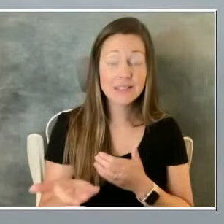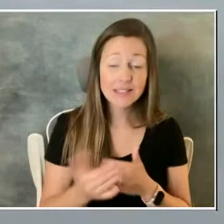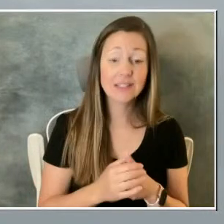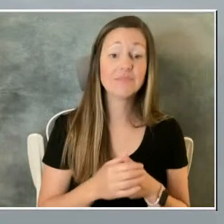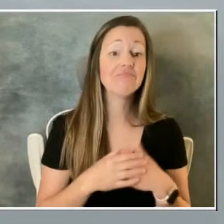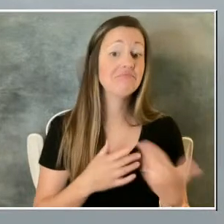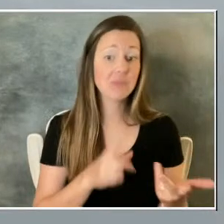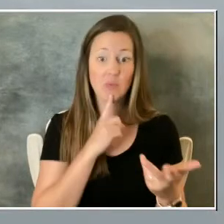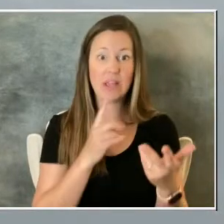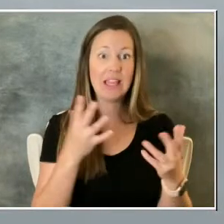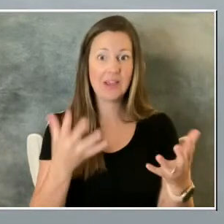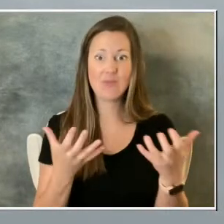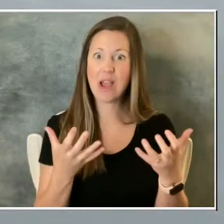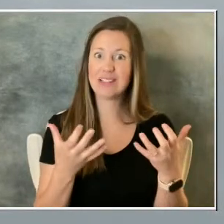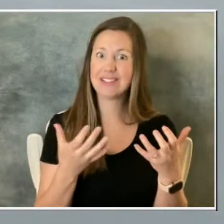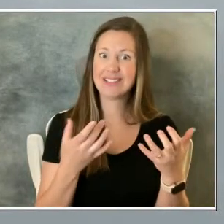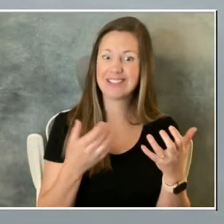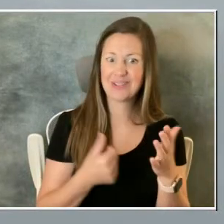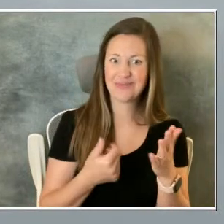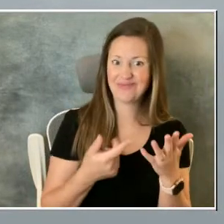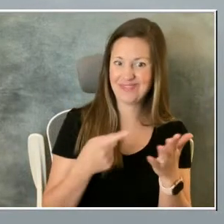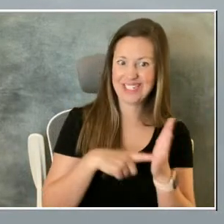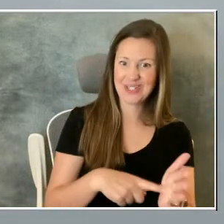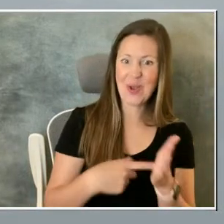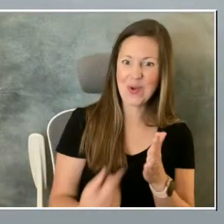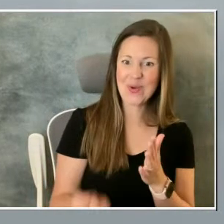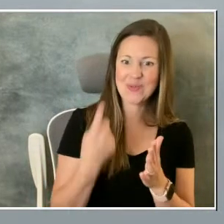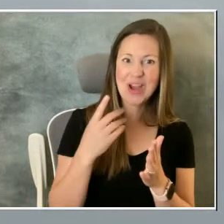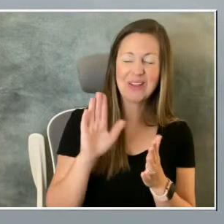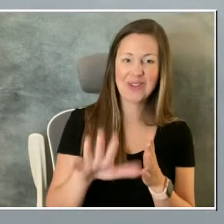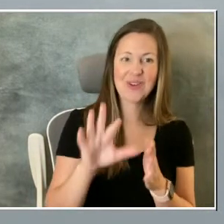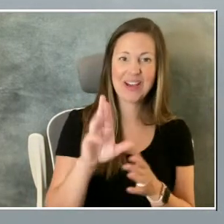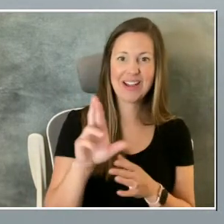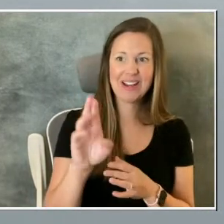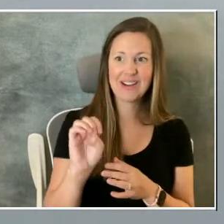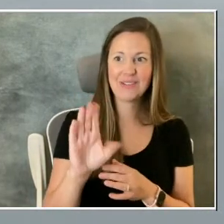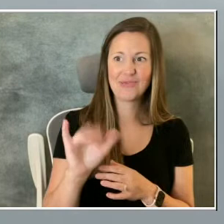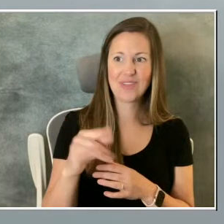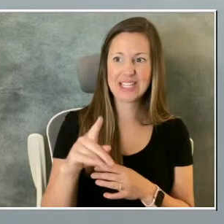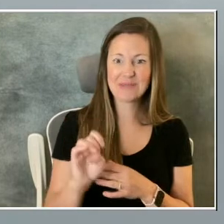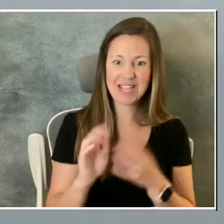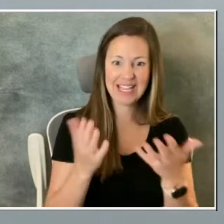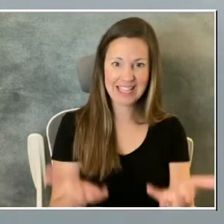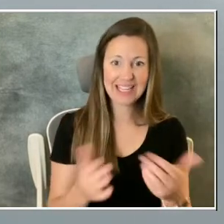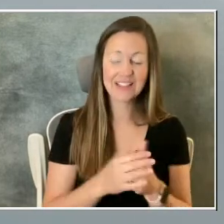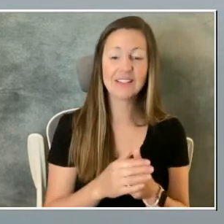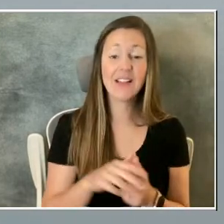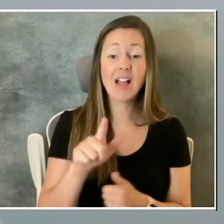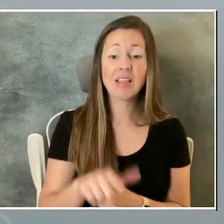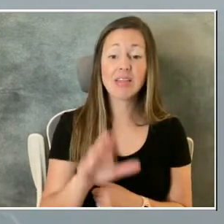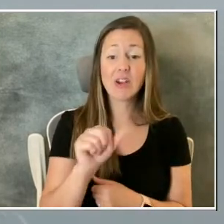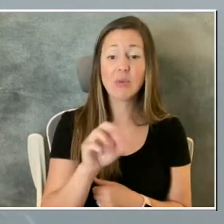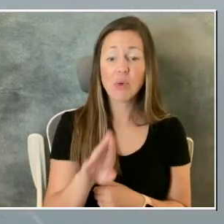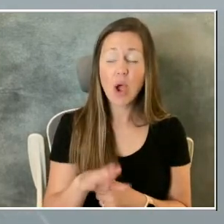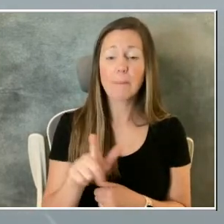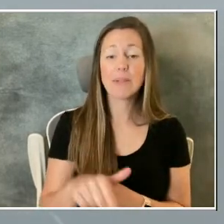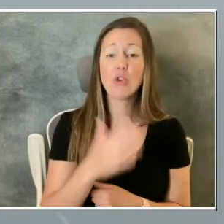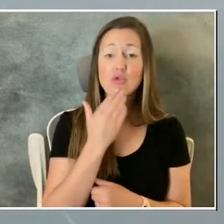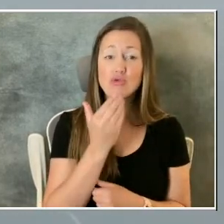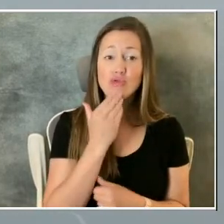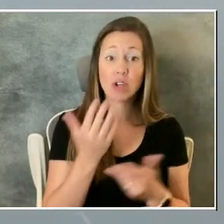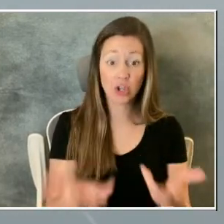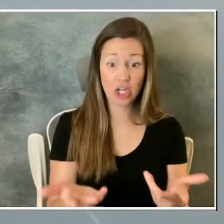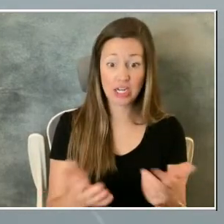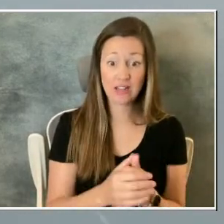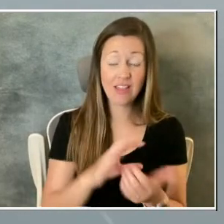highlight one of your recipes, because this is one that can keep you really full, really healthy, low carb, low sugar, pumpkin seed walnut cookies. Your video